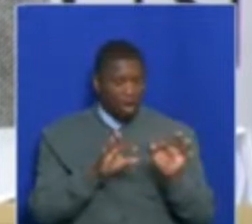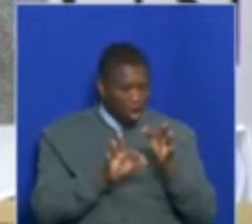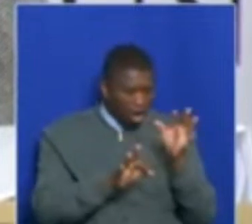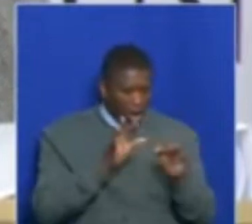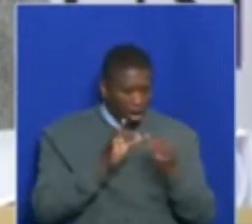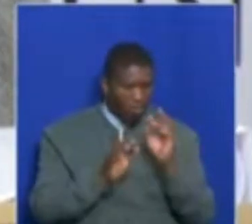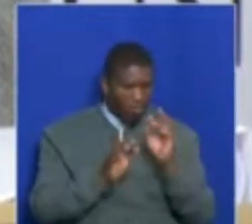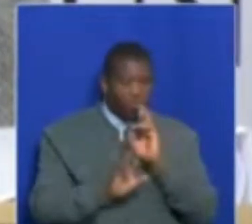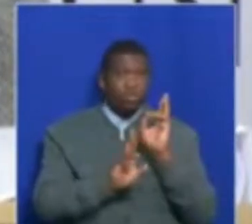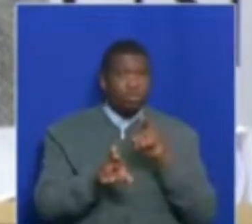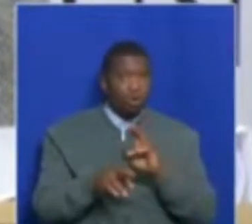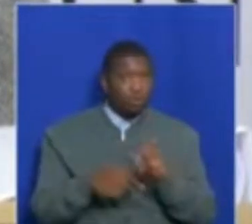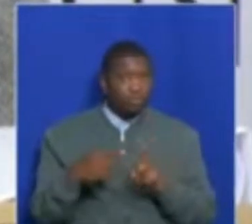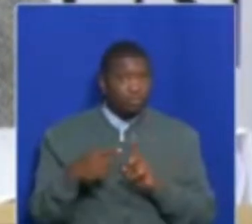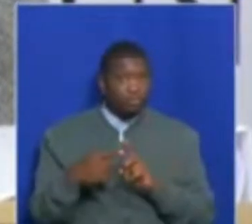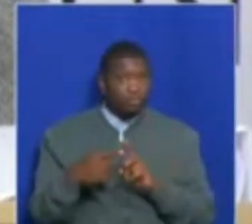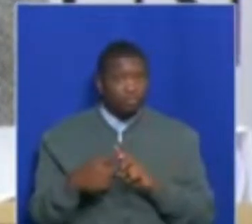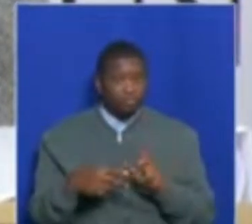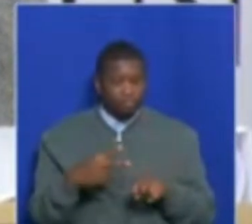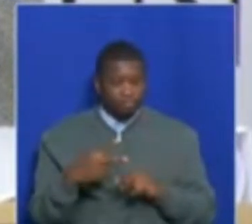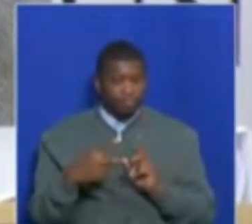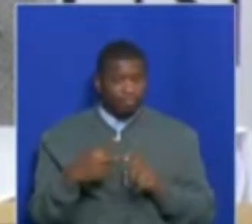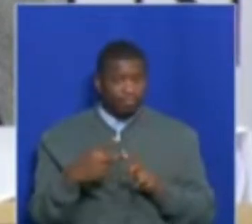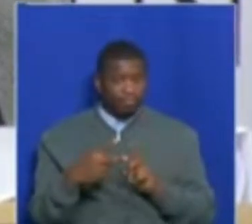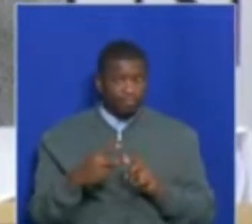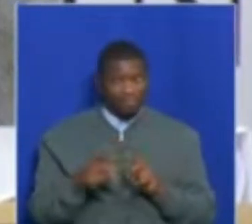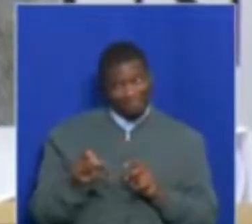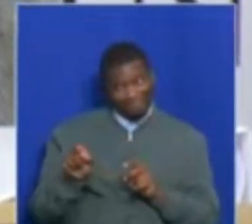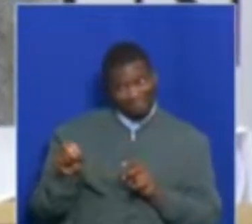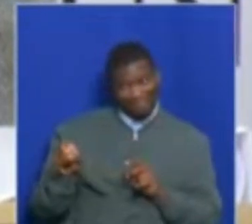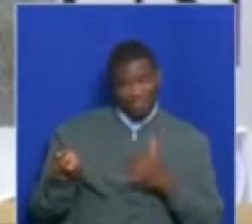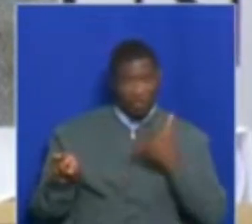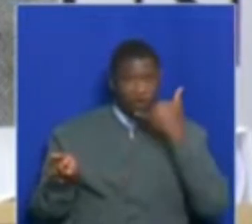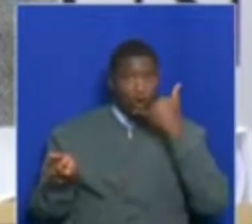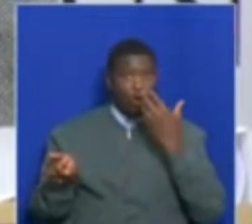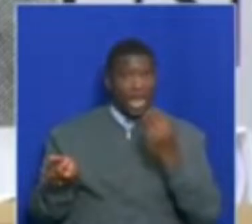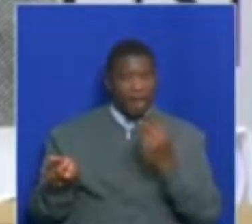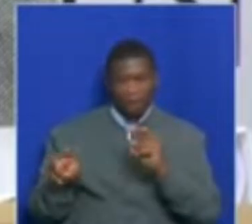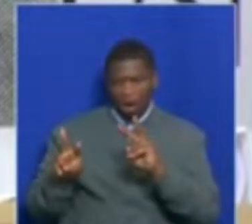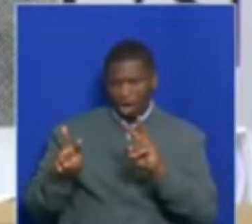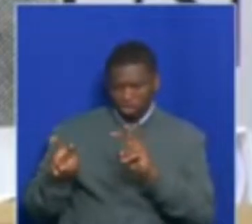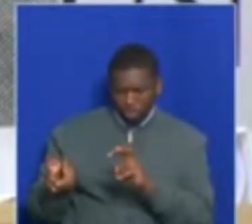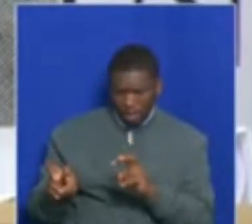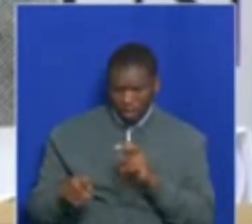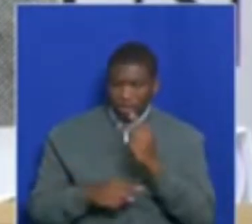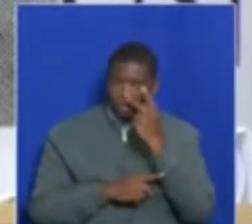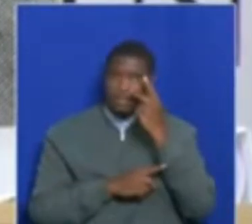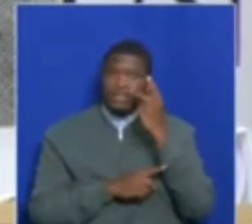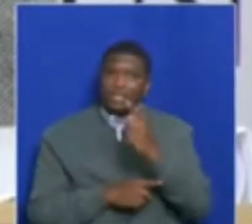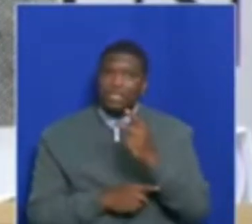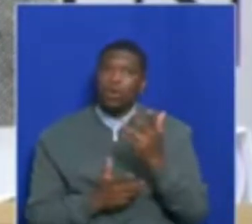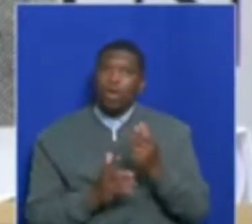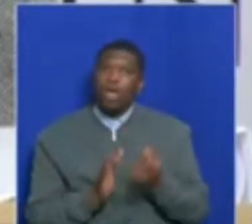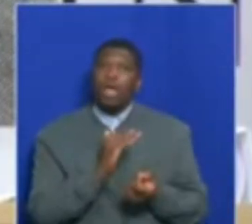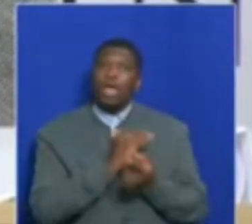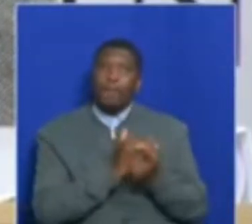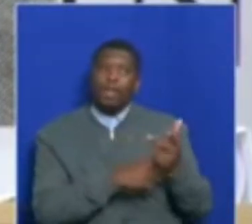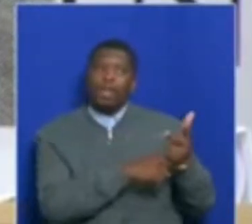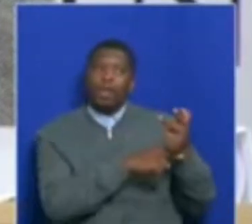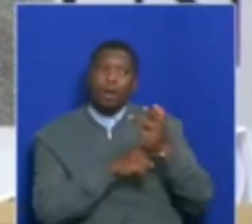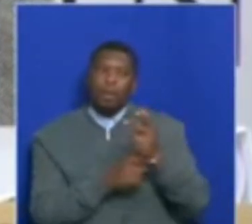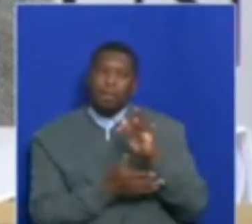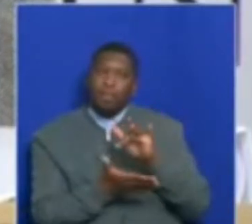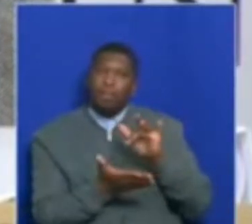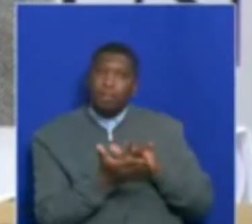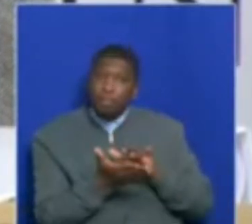the tracking of Bevan's cell phone number to the area where the shooting took place. Also, even